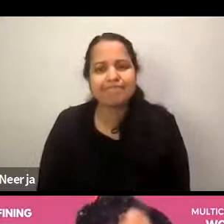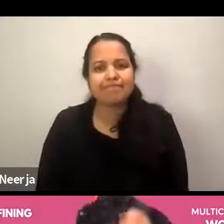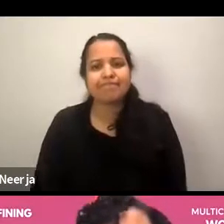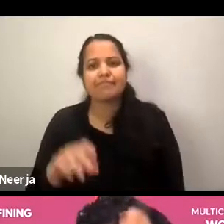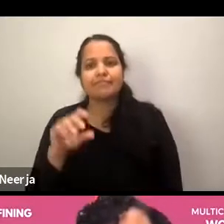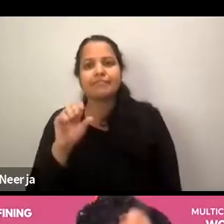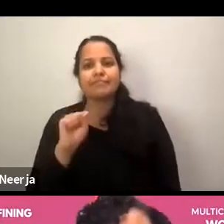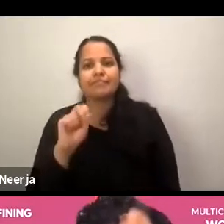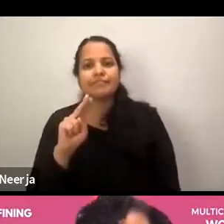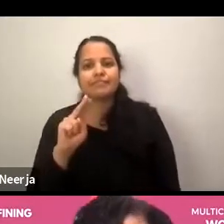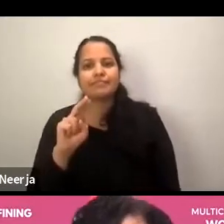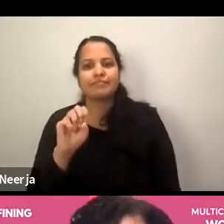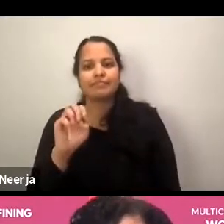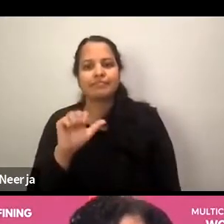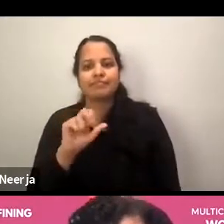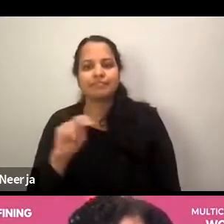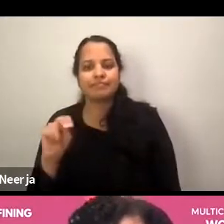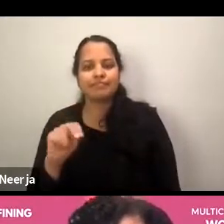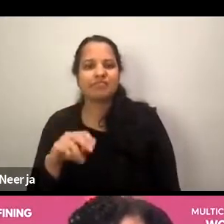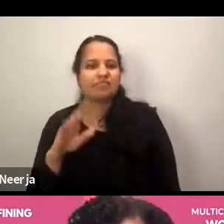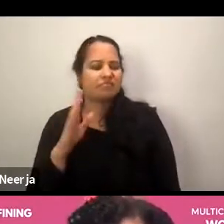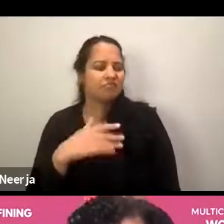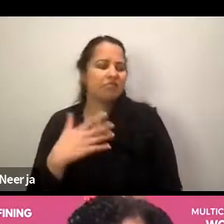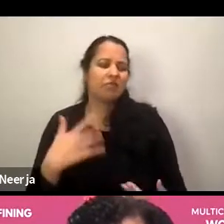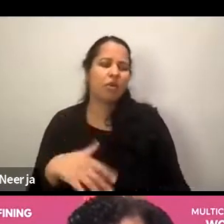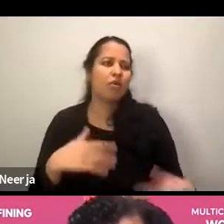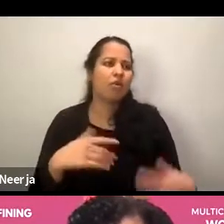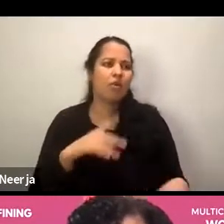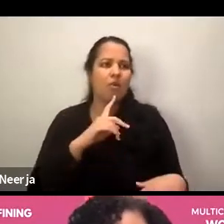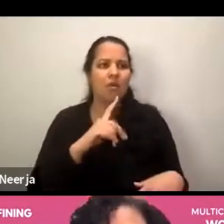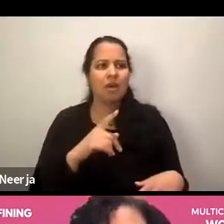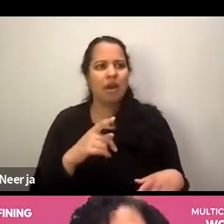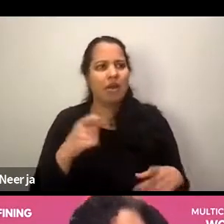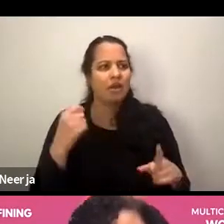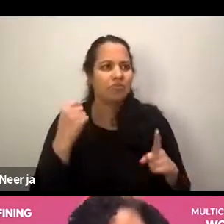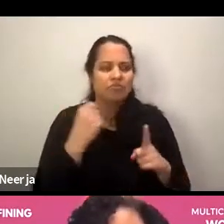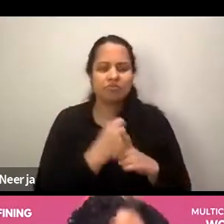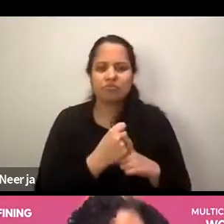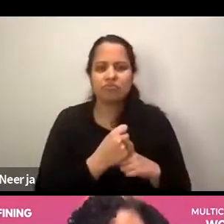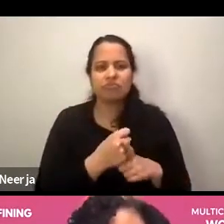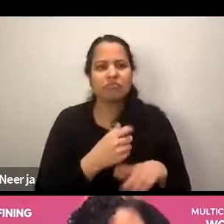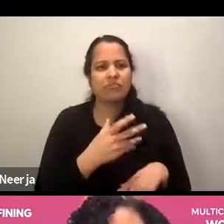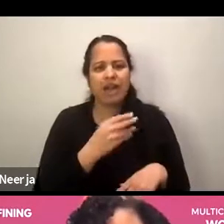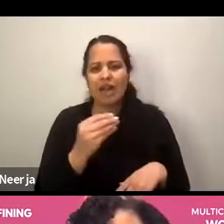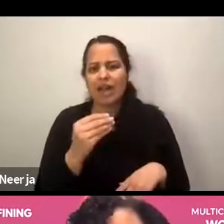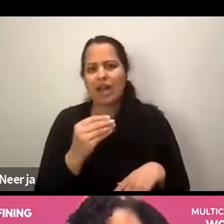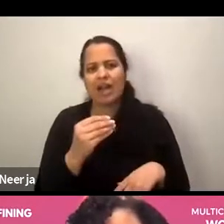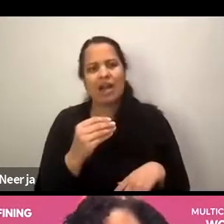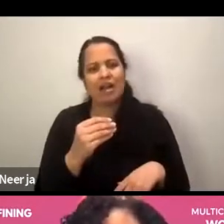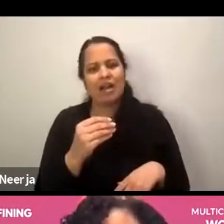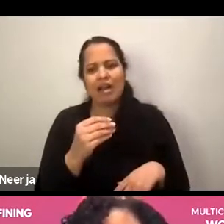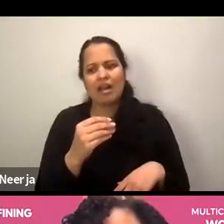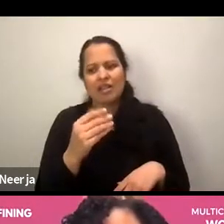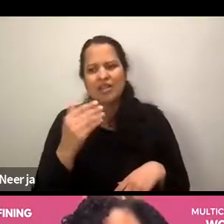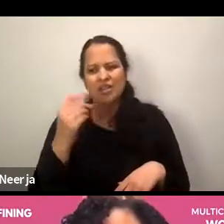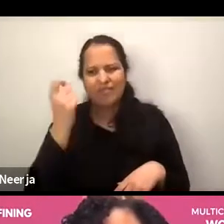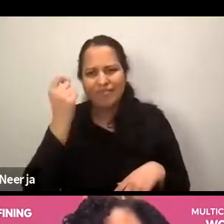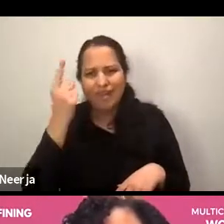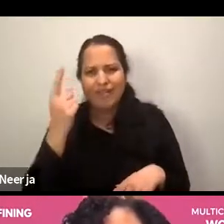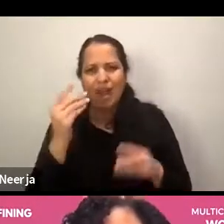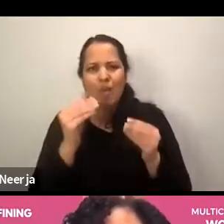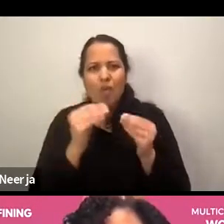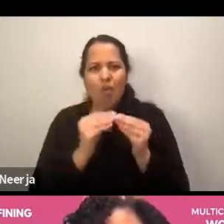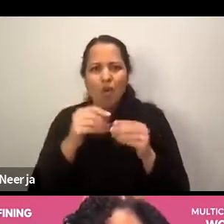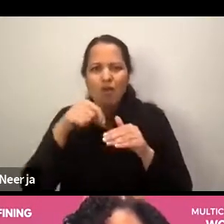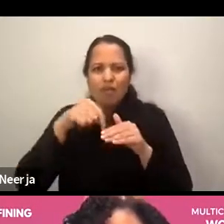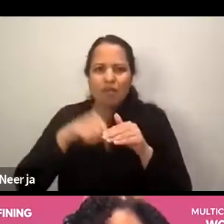especially, again, I think the main thing is just what is the reality of, these people that are trying to